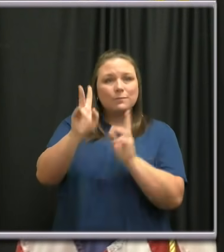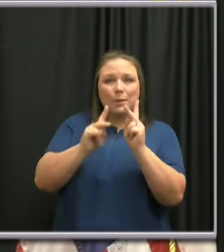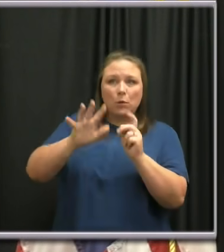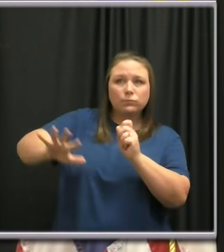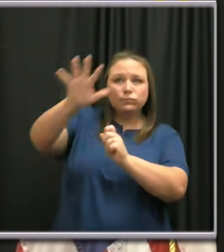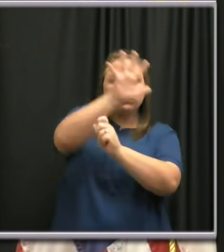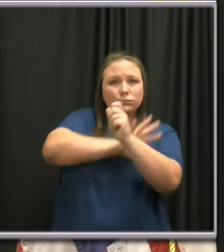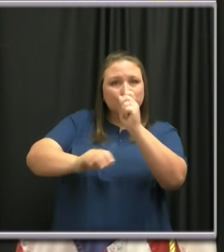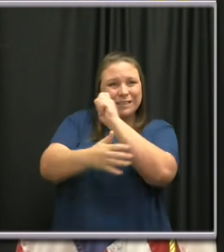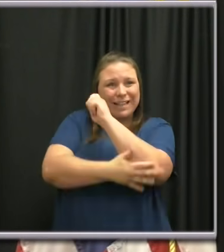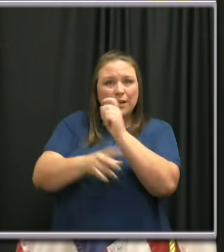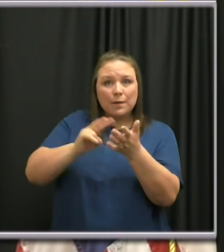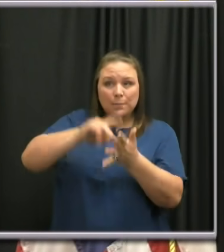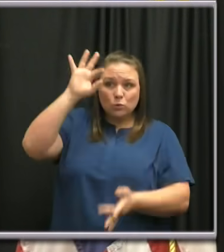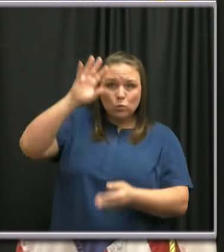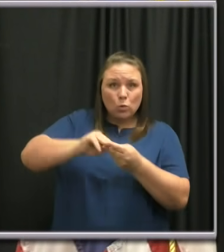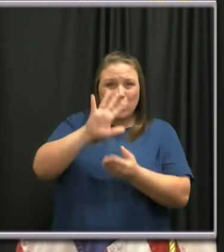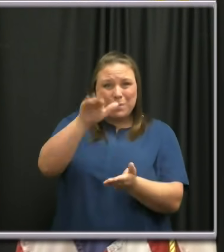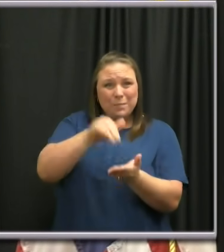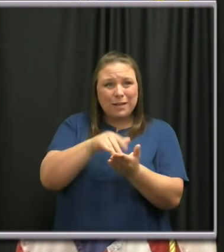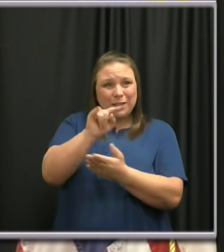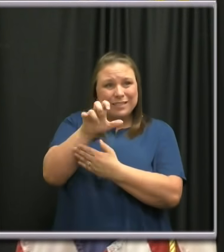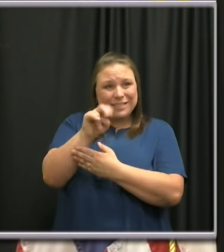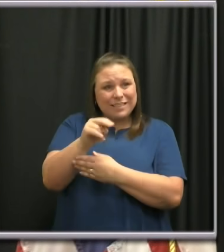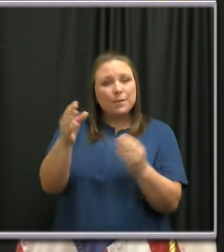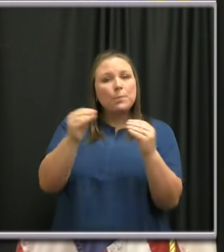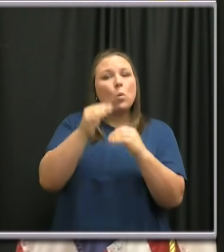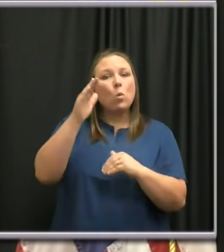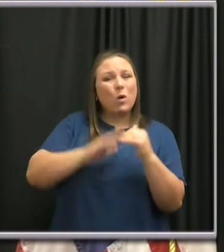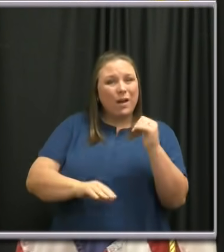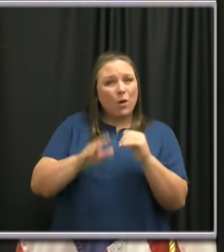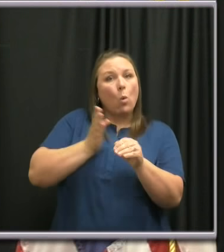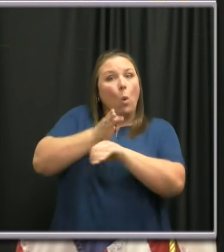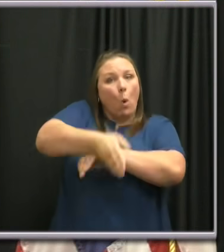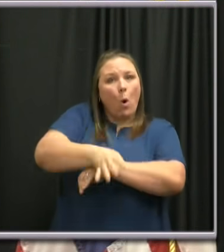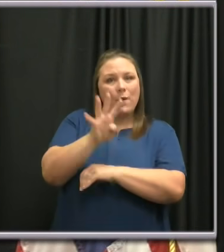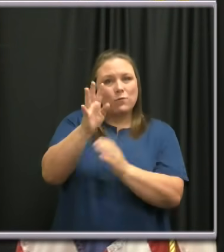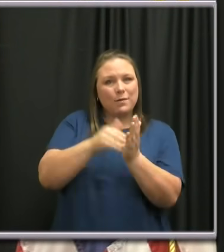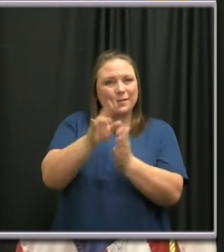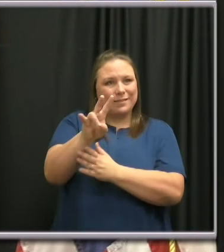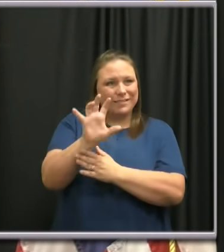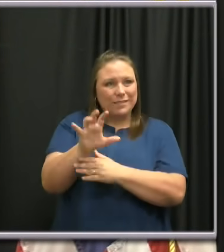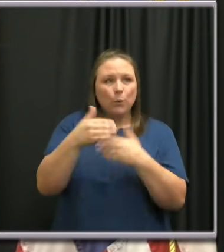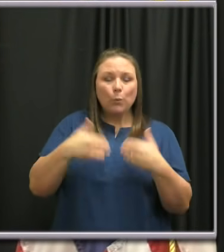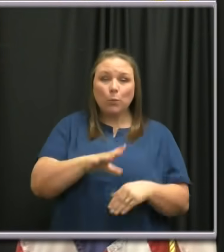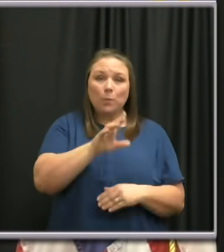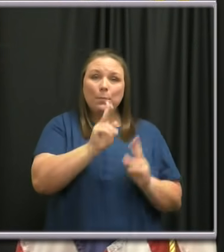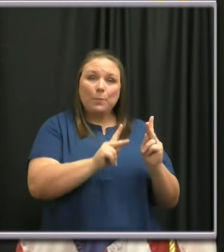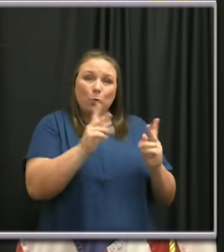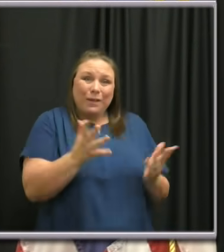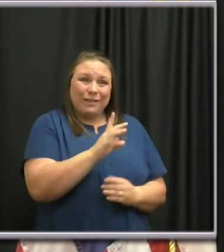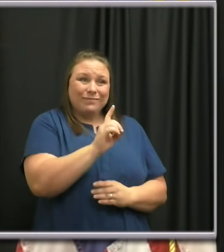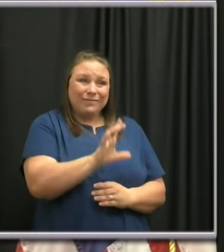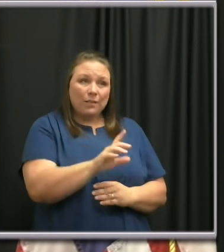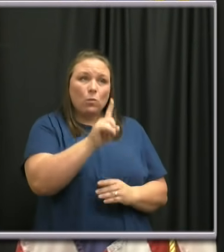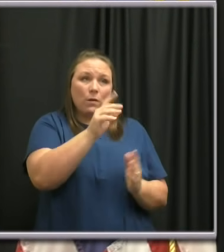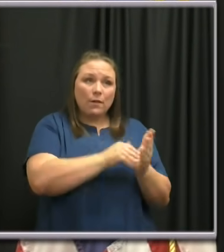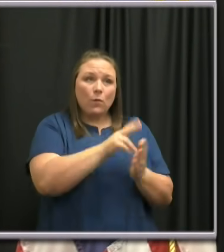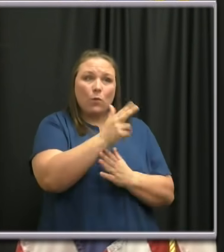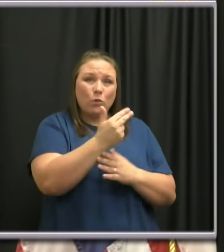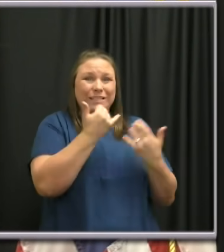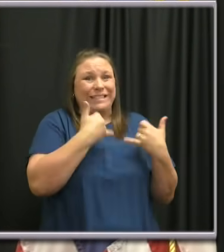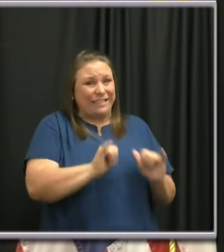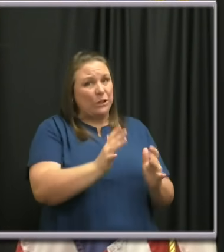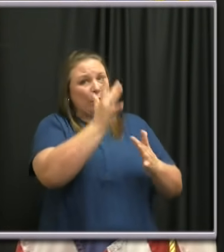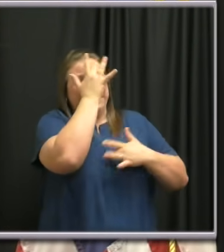counties, bringing the total for our region to more than 4,700. Of the Davidson County cases, 1,313 are currently